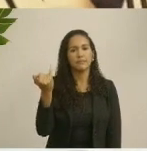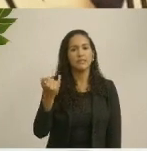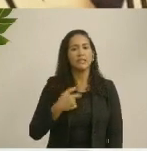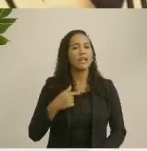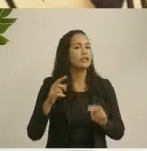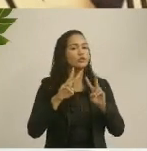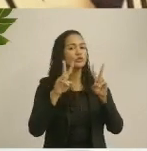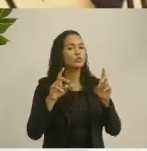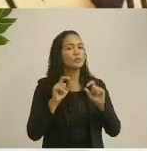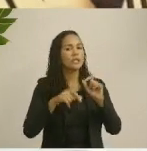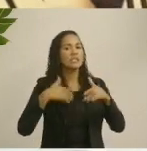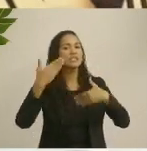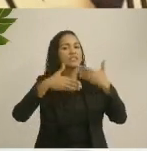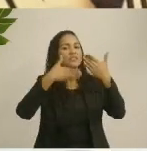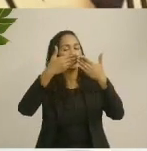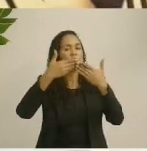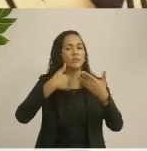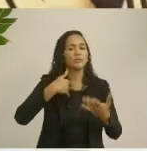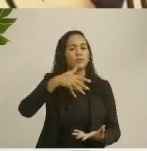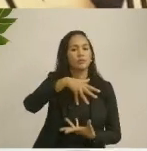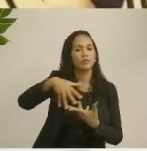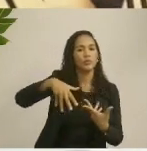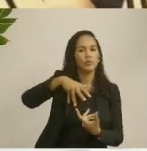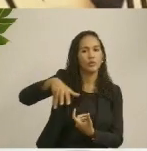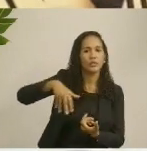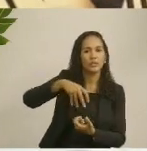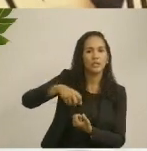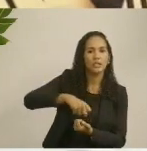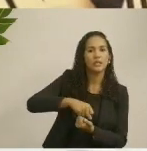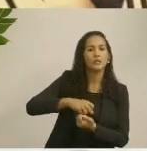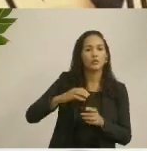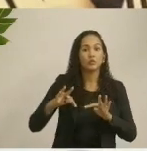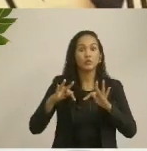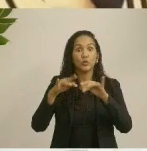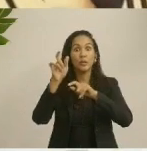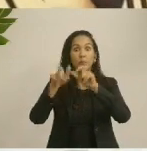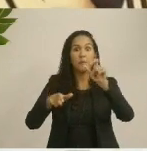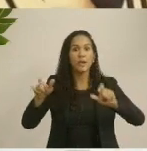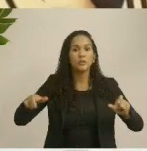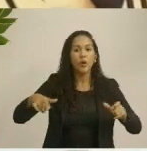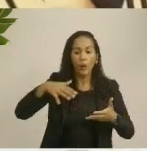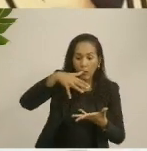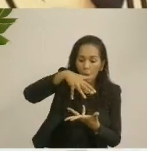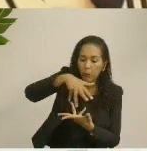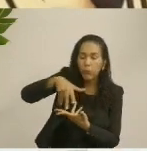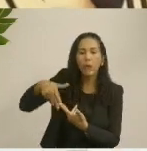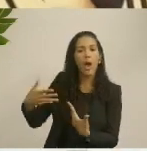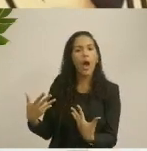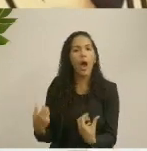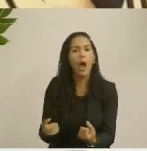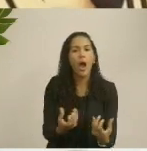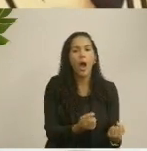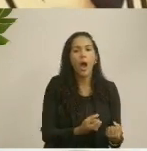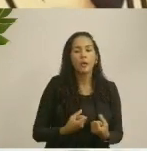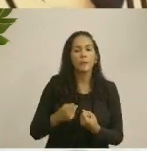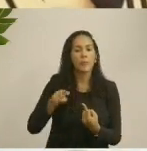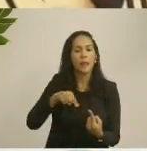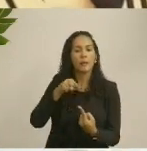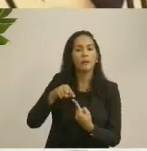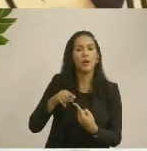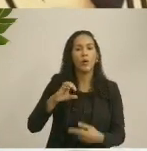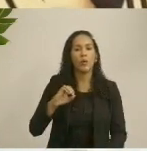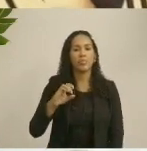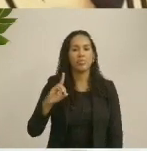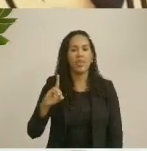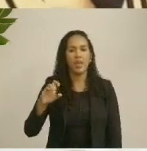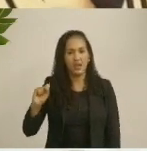all of the people of the planet by adopting sustainable development goals. Well, we know that coming